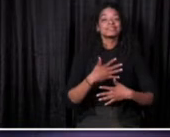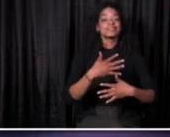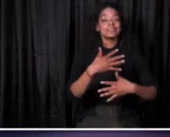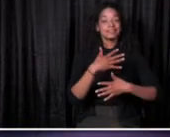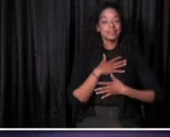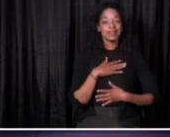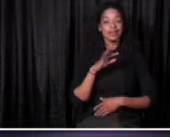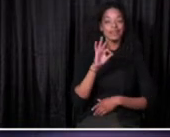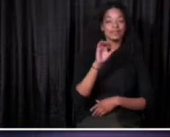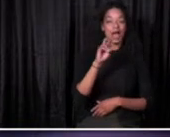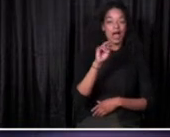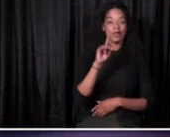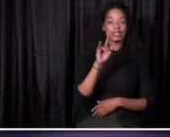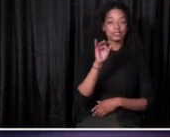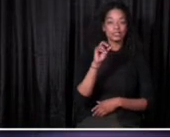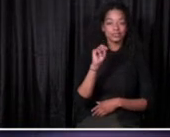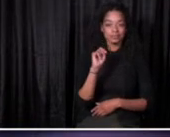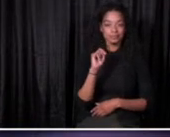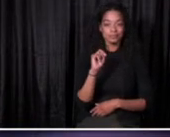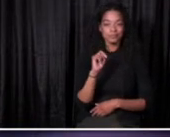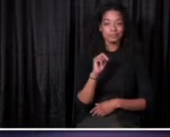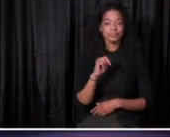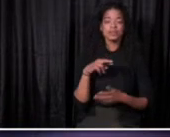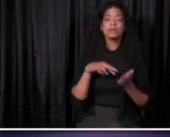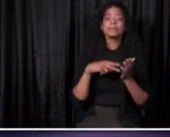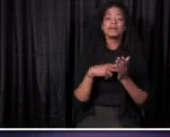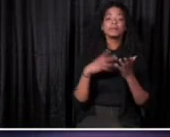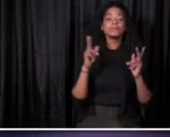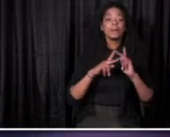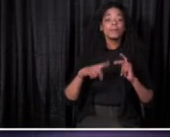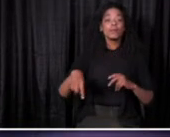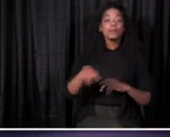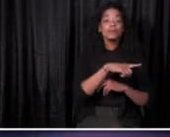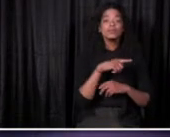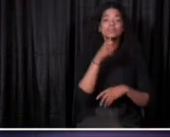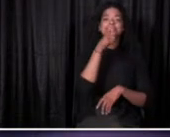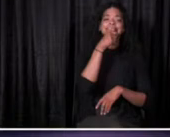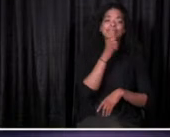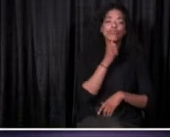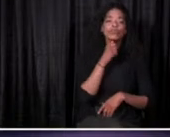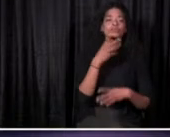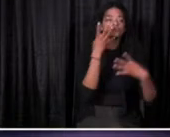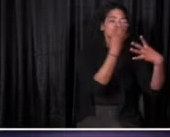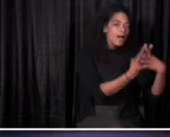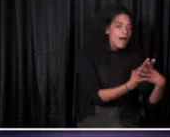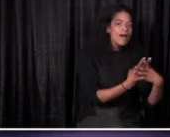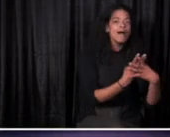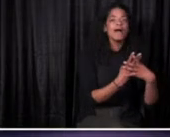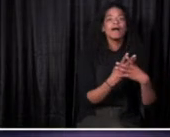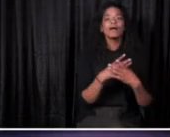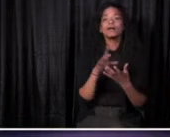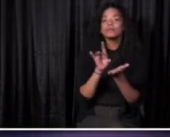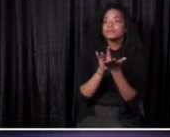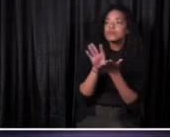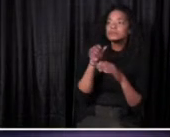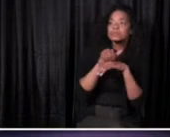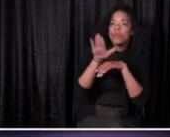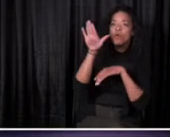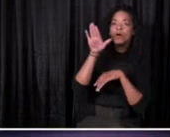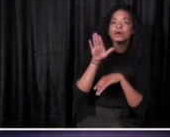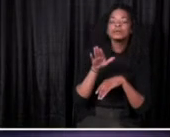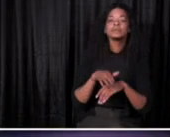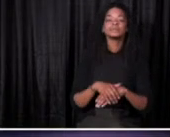impacted by incarceration, deportation, and survivors of violence.